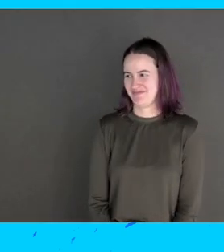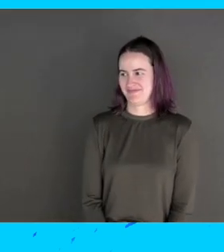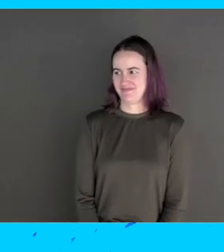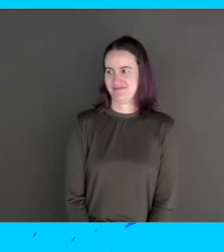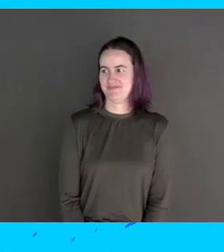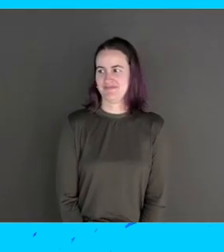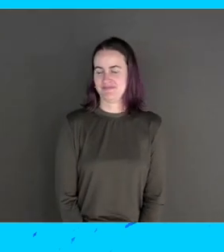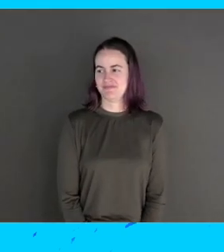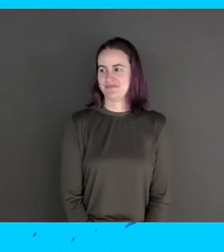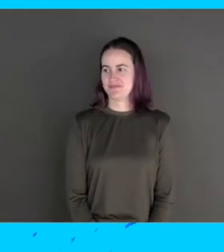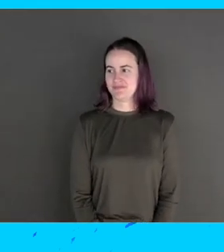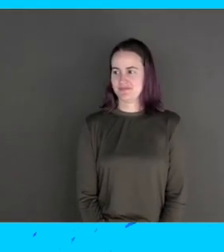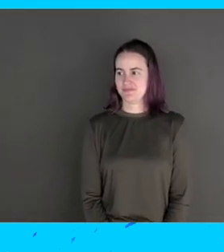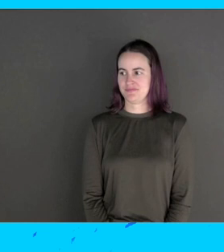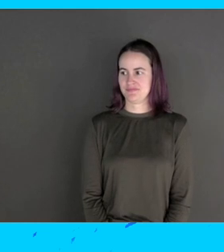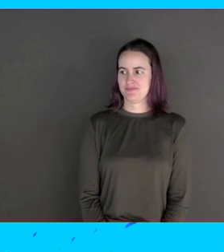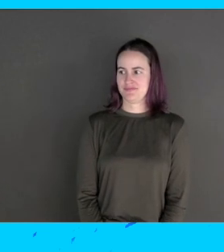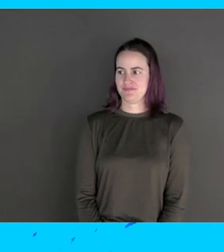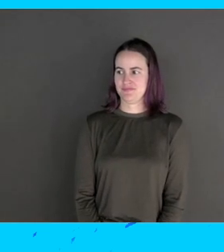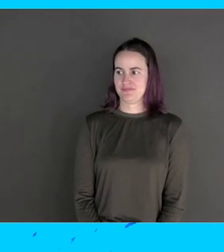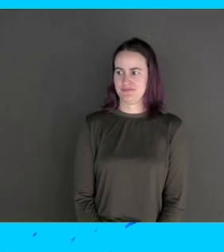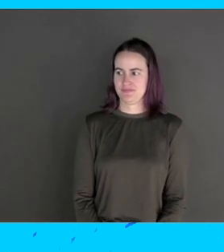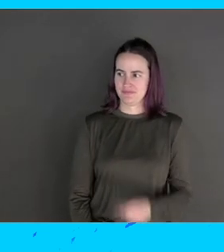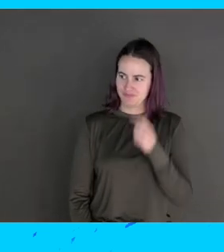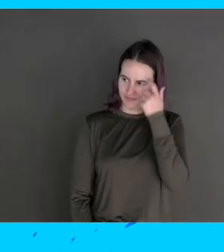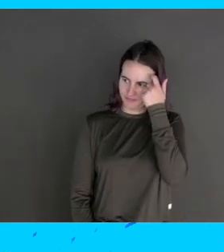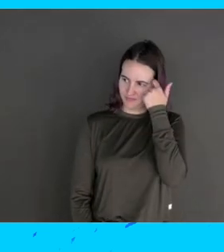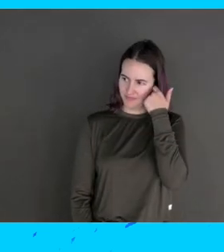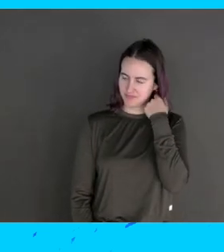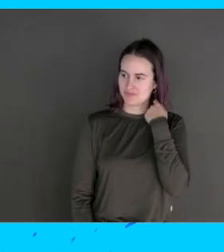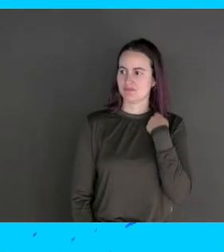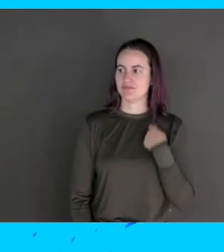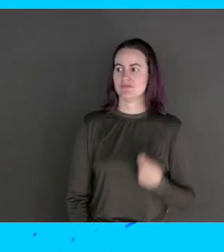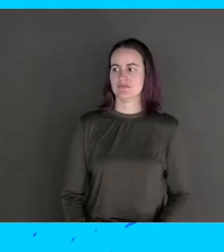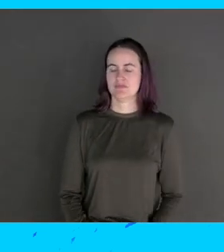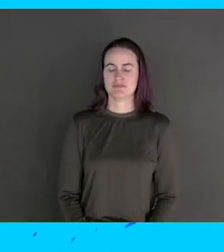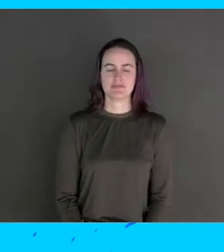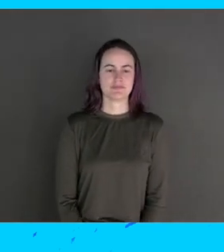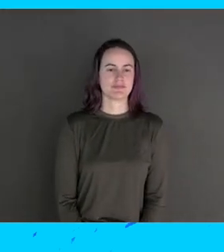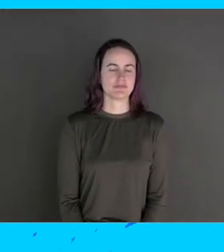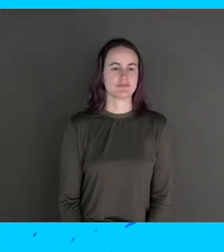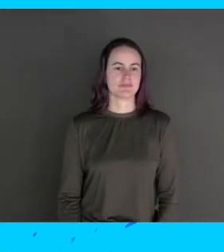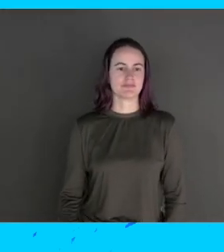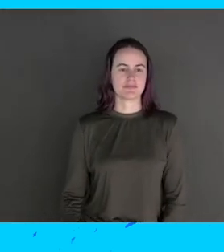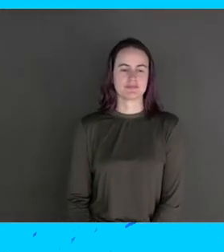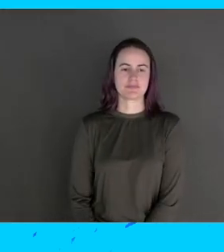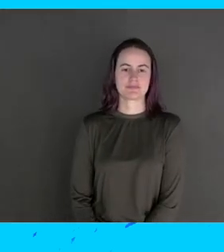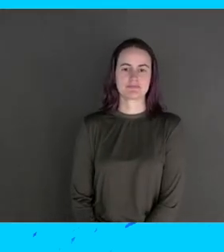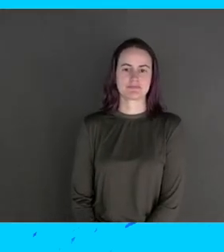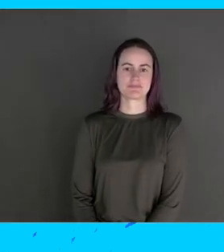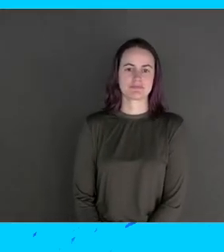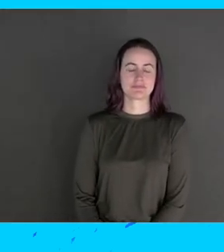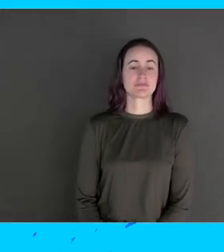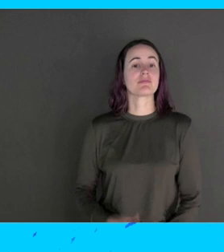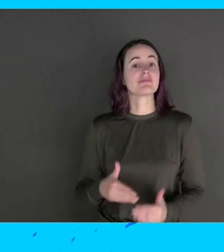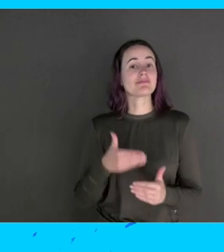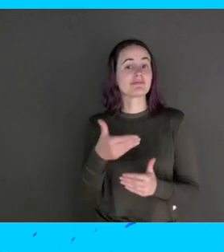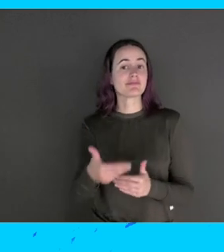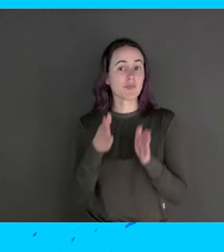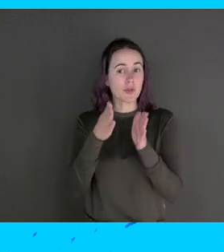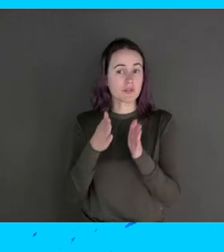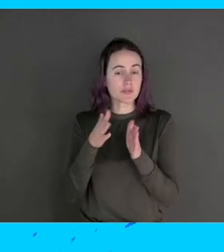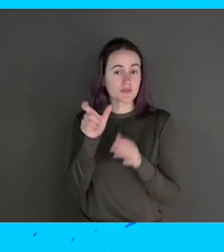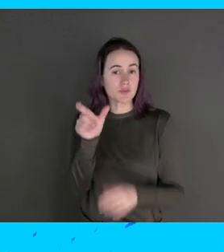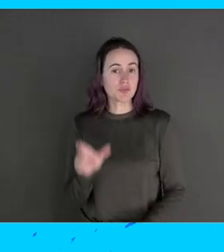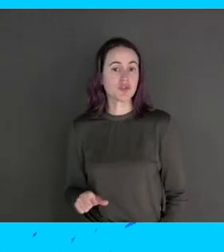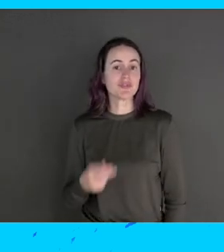we have our next speaker, John Daniel. He pronounced he and him, and he's a